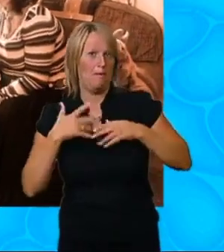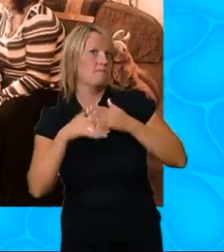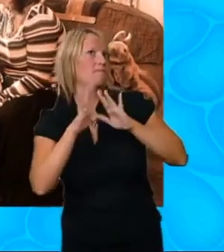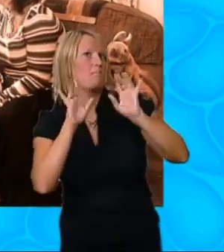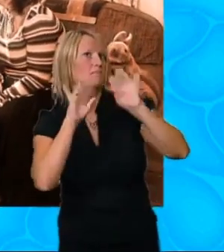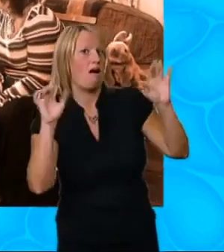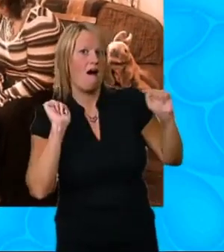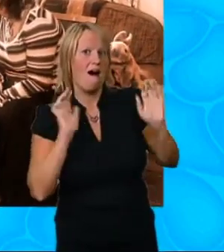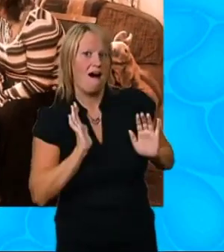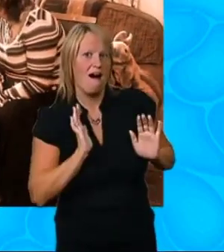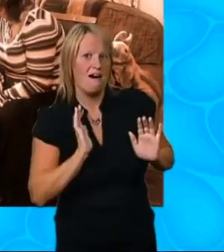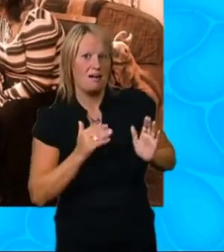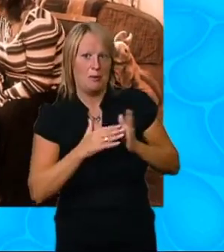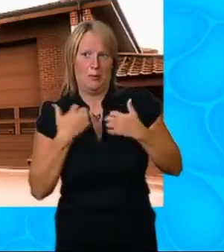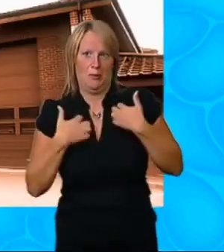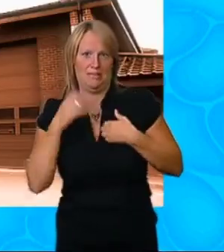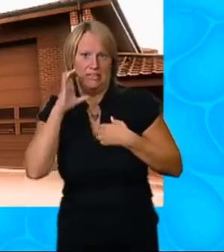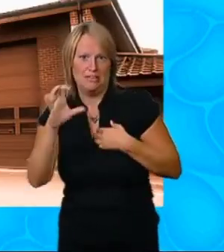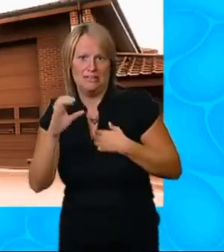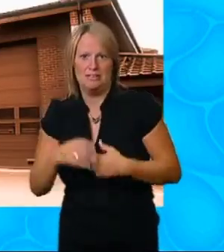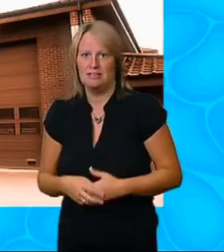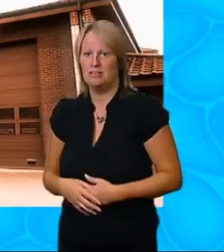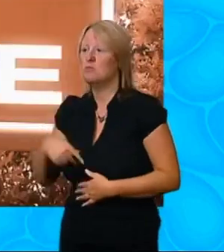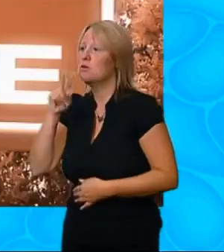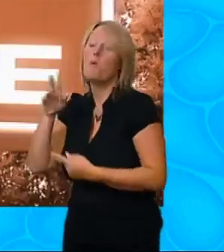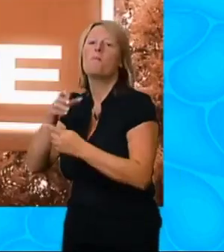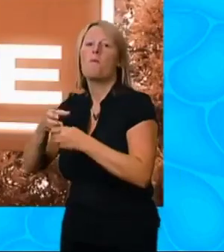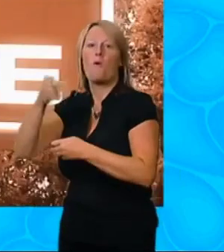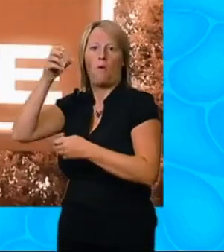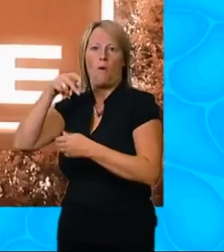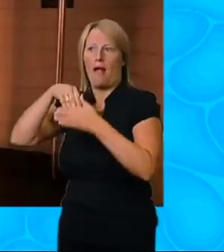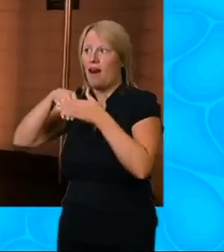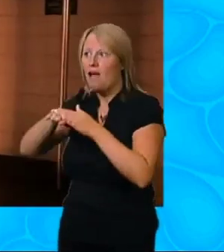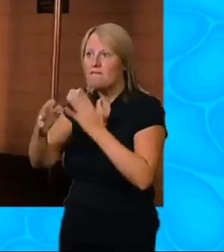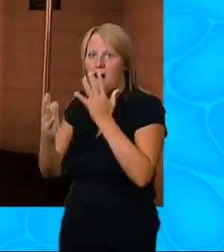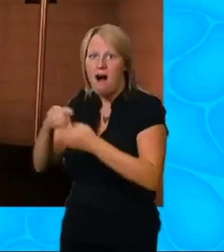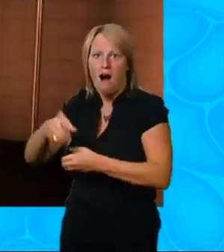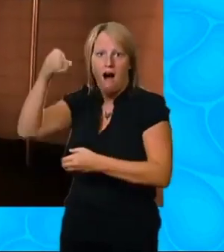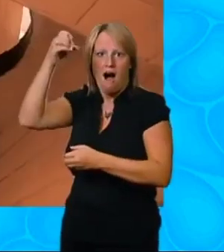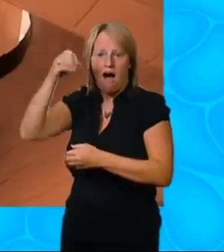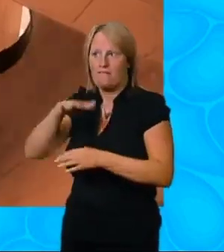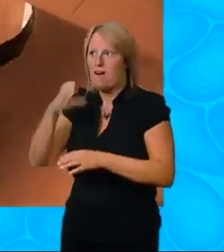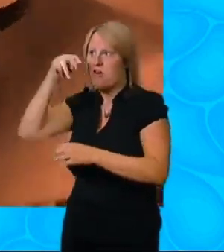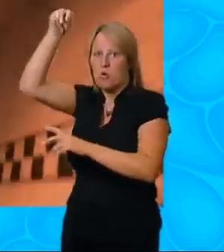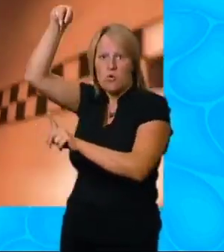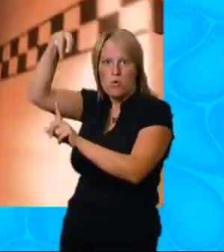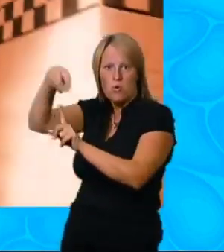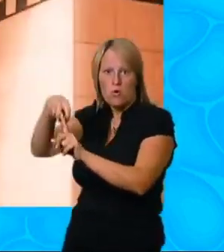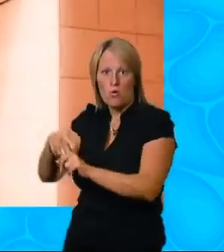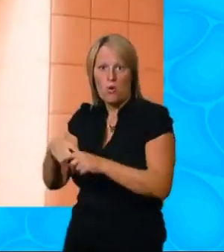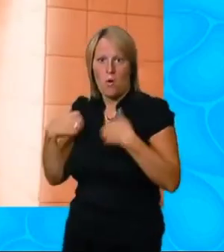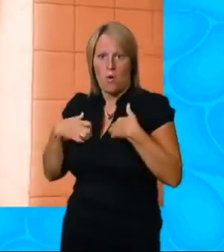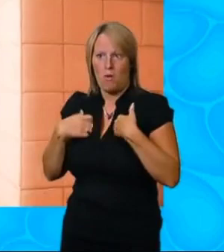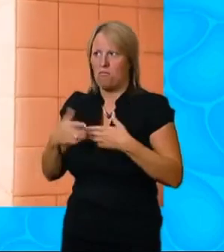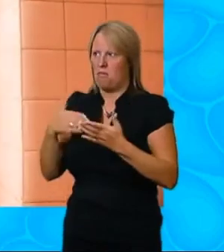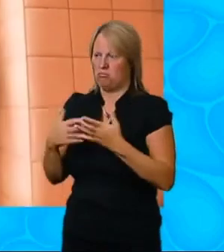a film star at the market. It was very exciting at the fire station. We saw the pole that the